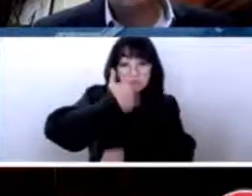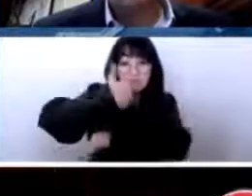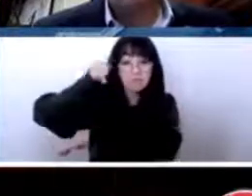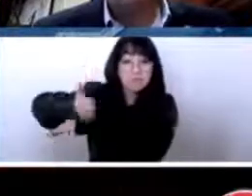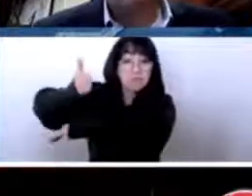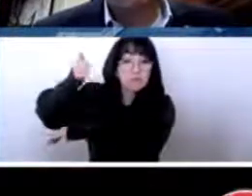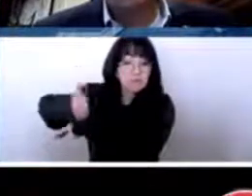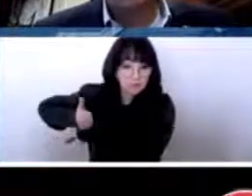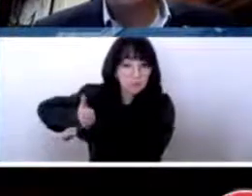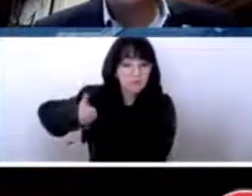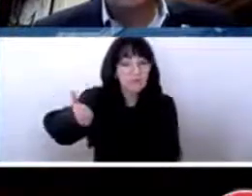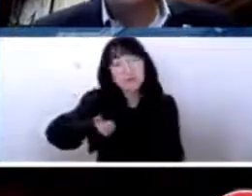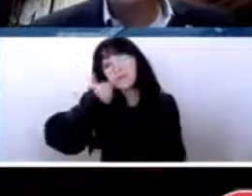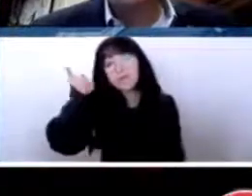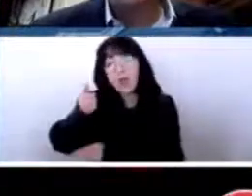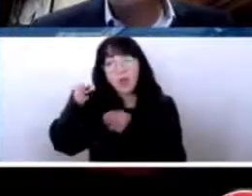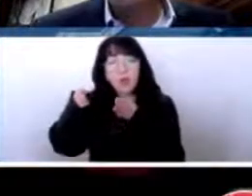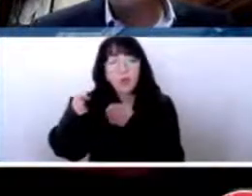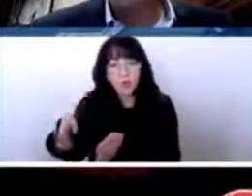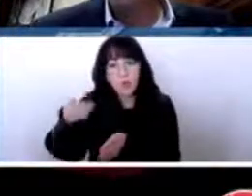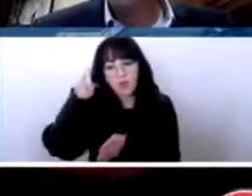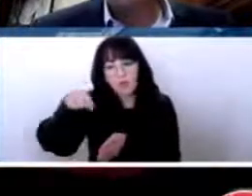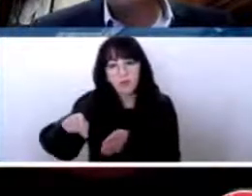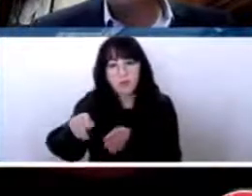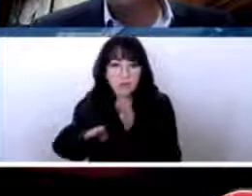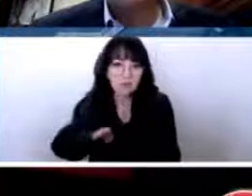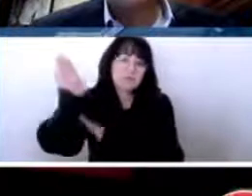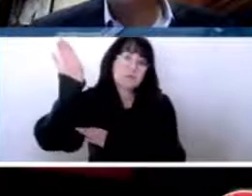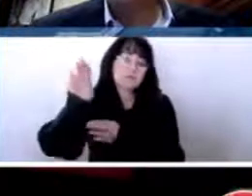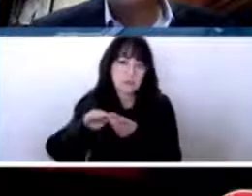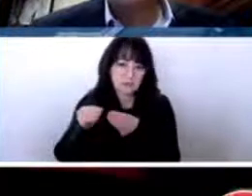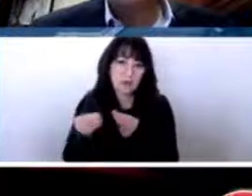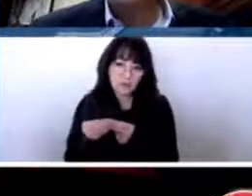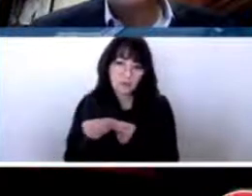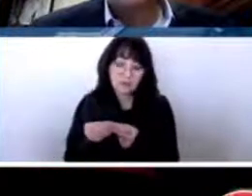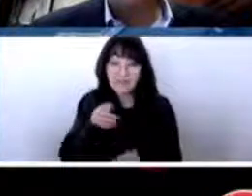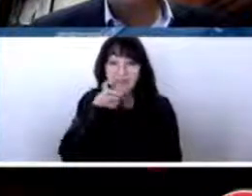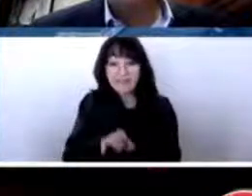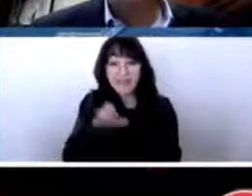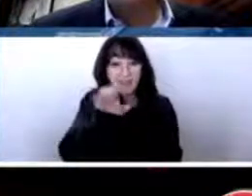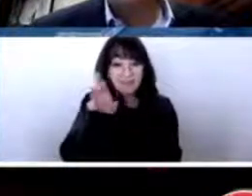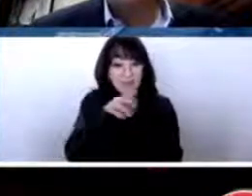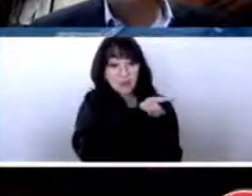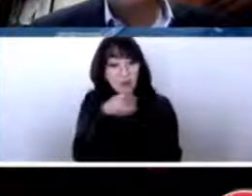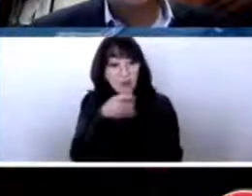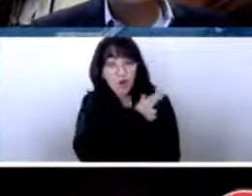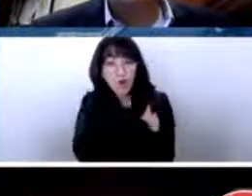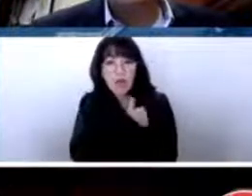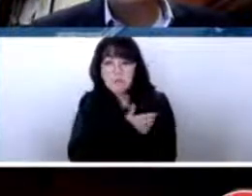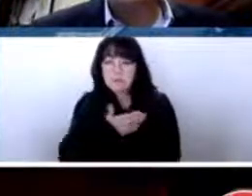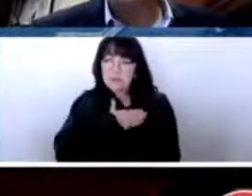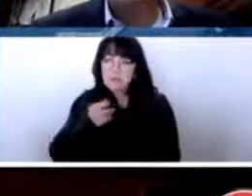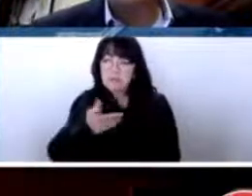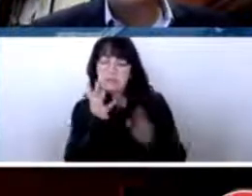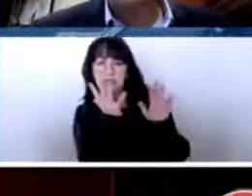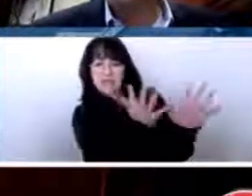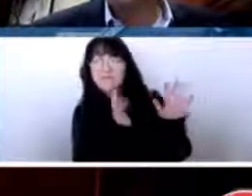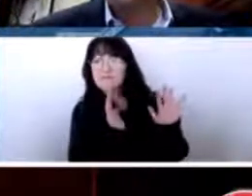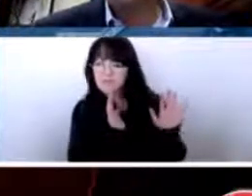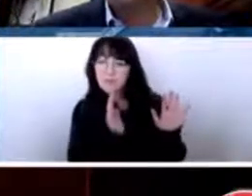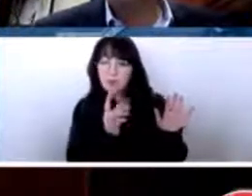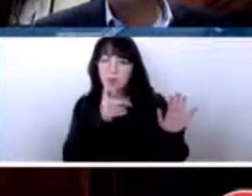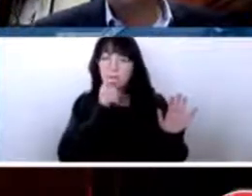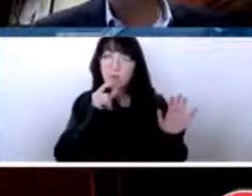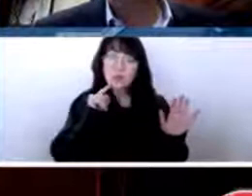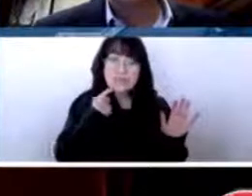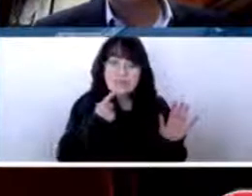us another bit for the surge. However, those emergency rooms, they're bursting at the seams is what one of the hospitals